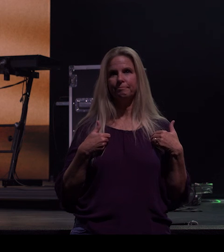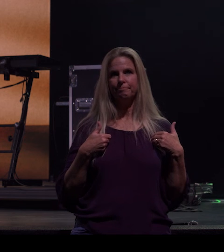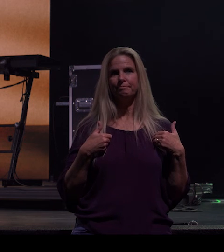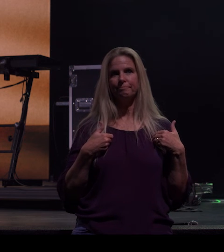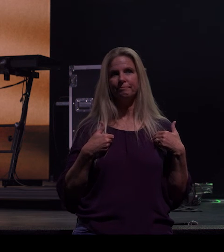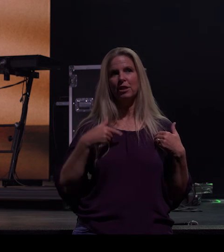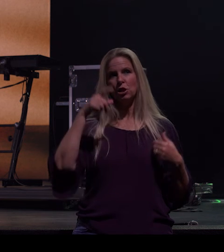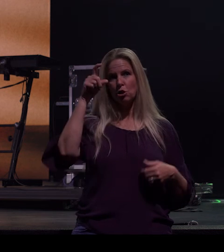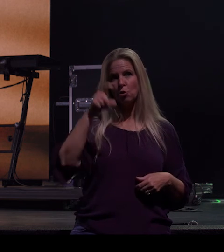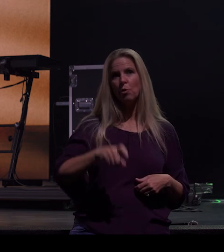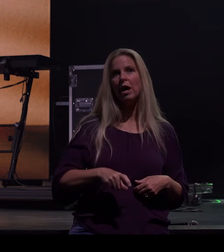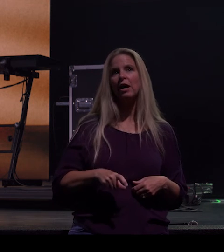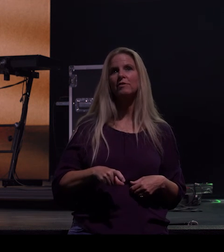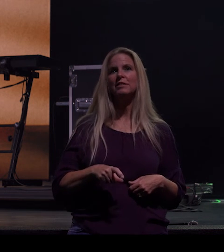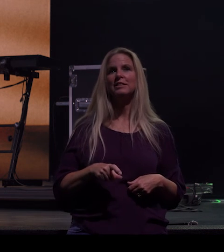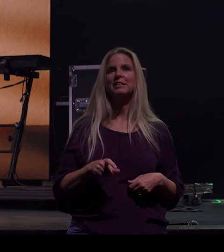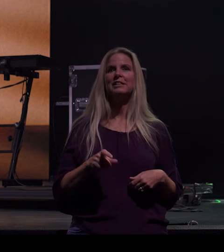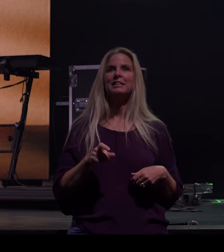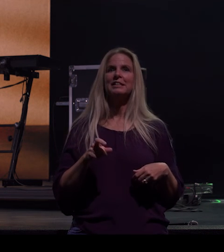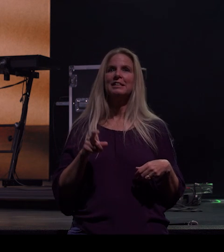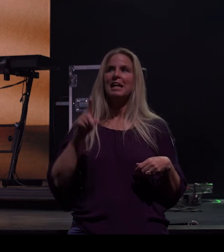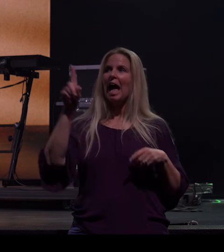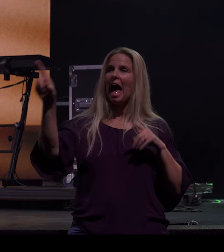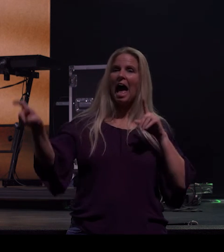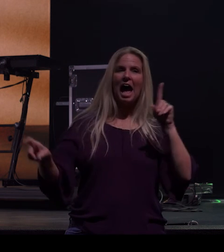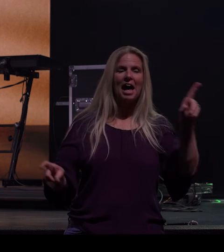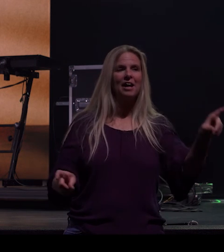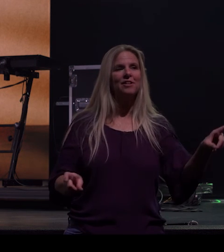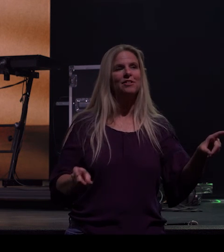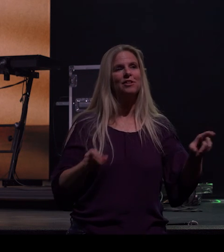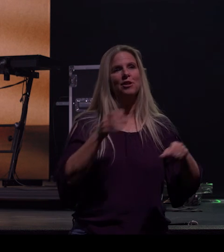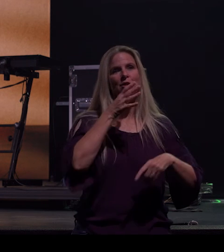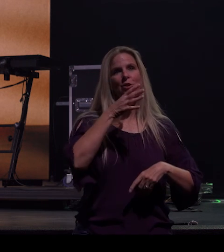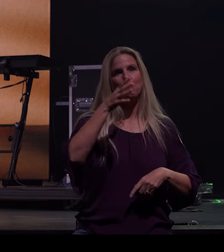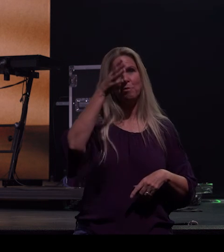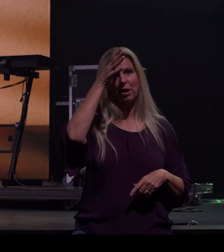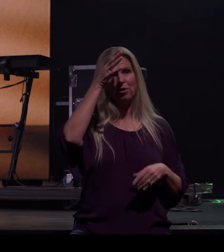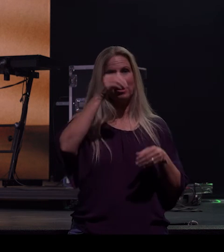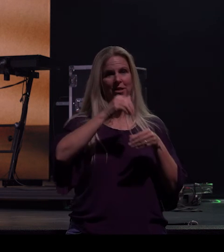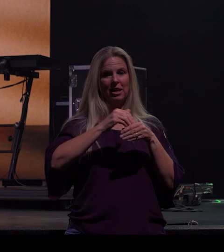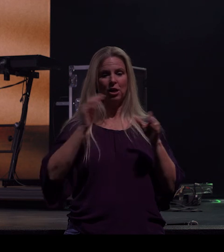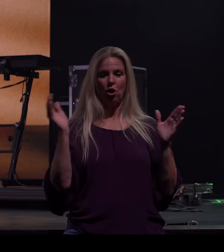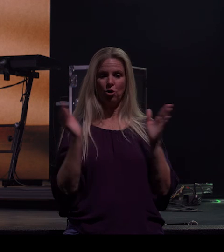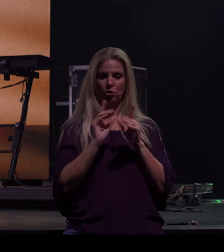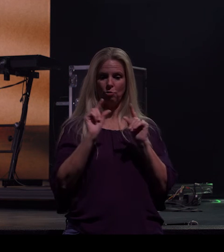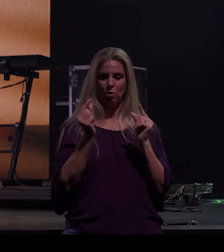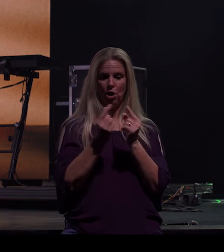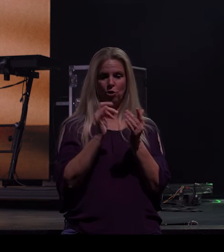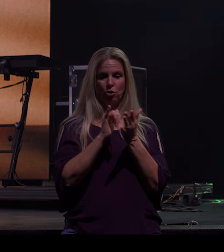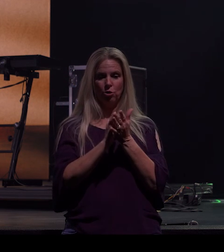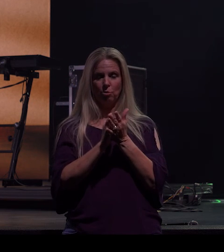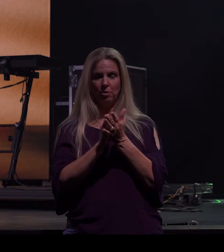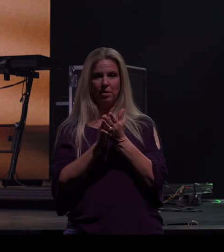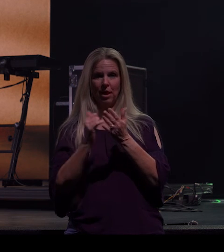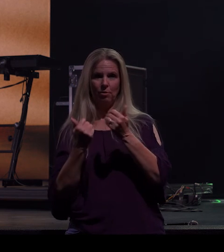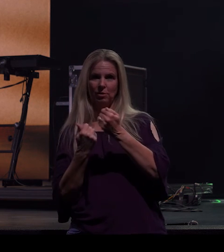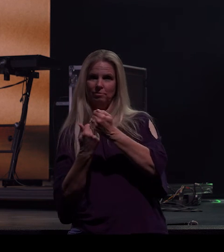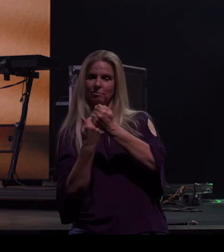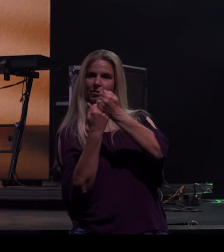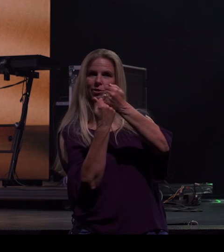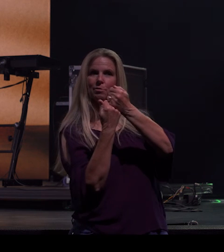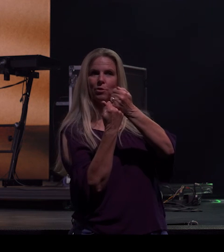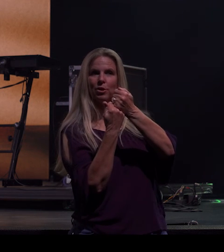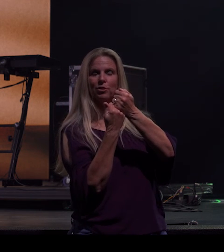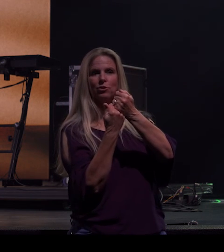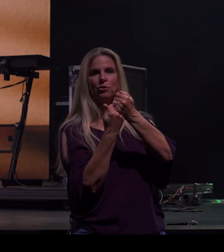But you gotta ask. I know for sure there's parents in our CCV groups that would come alongside and give you amazing advice. You'd say, well,